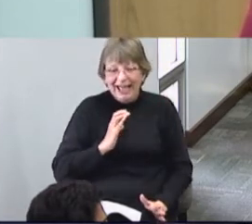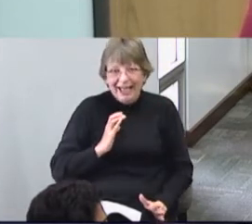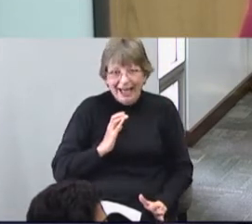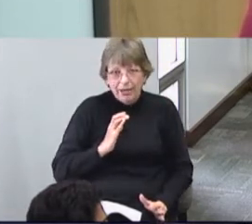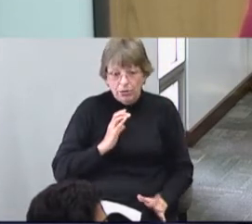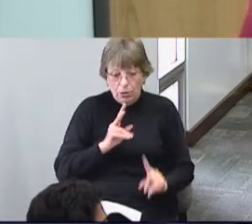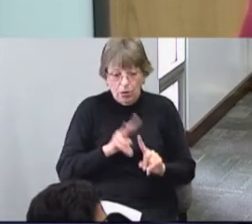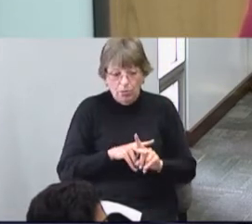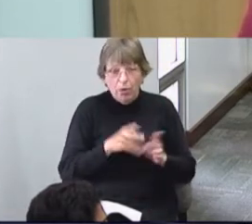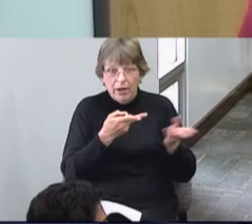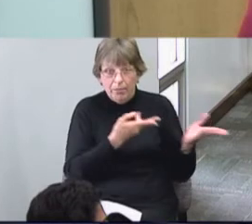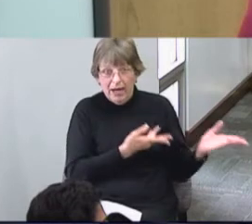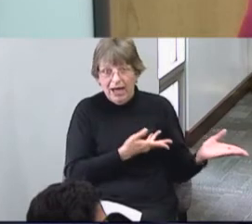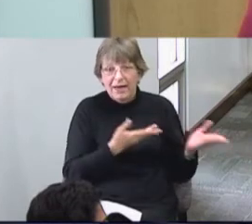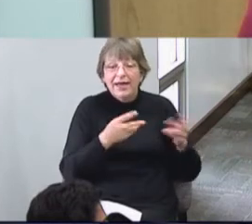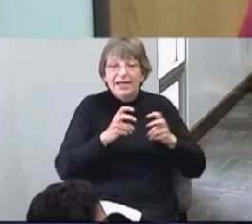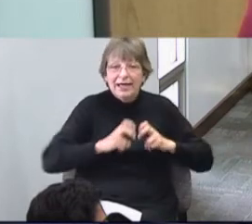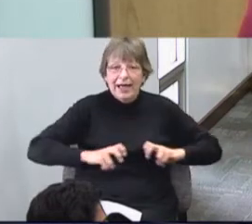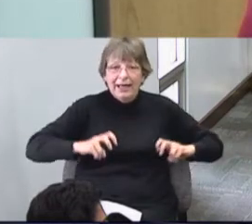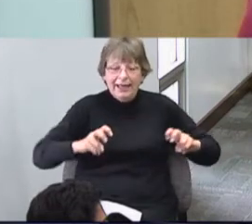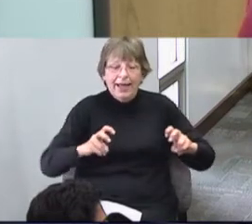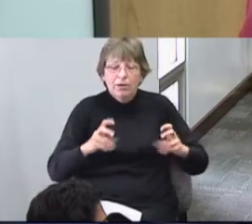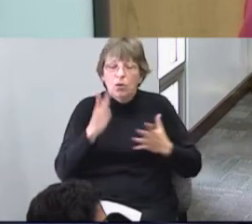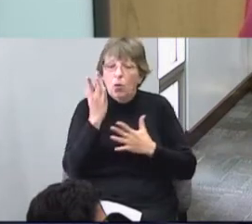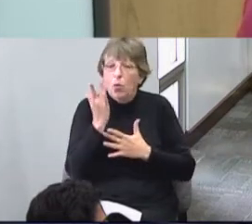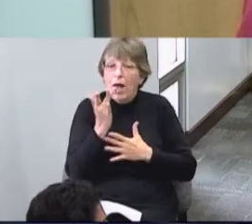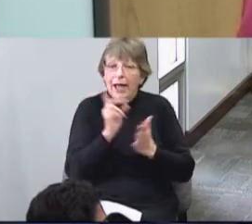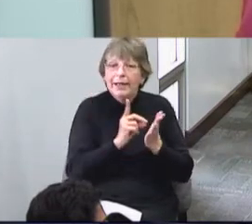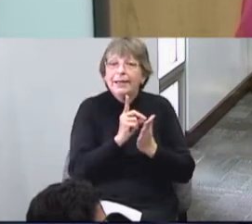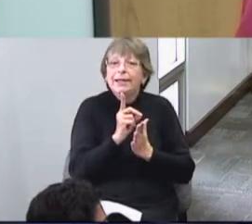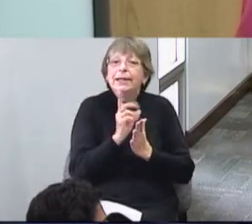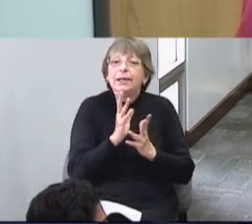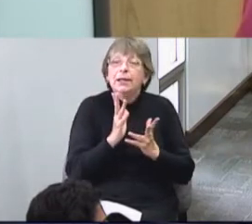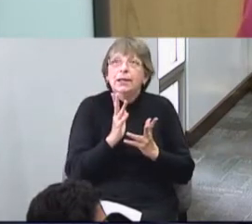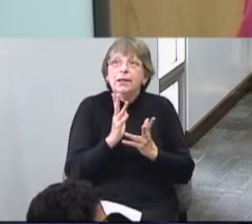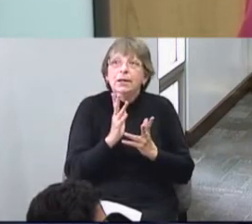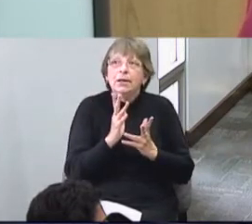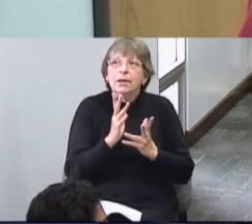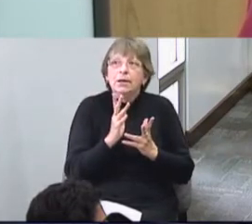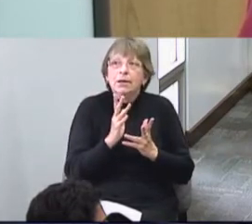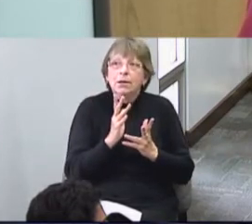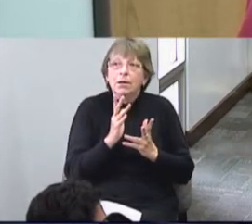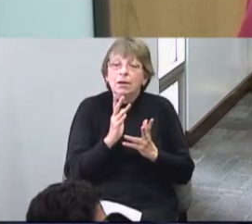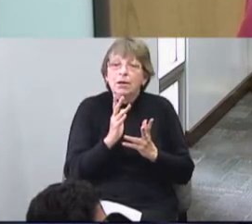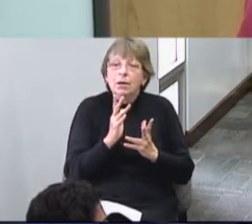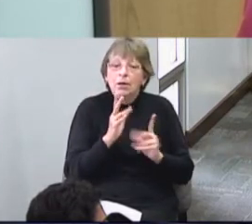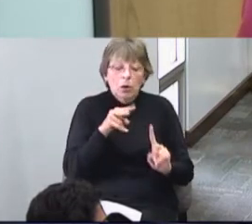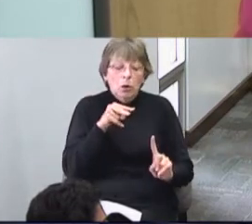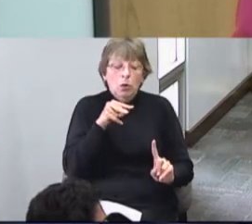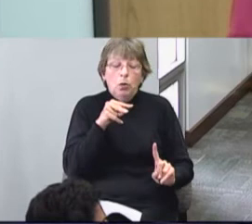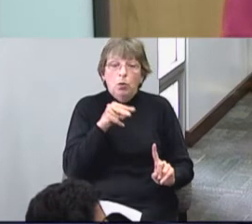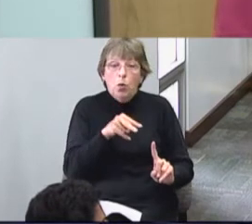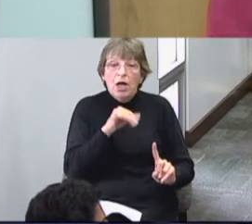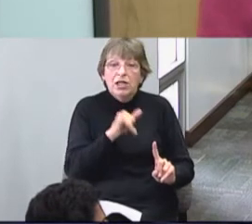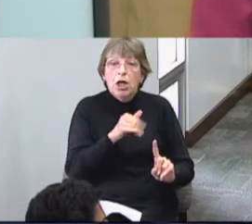council, city council, to design or to oversee the public art